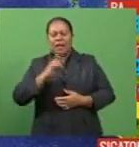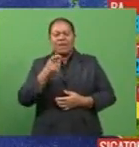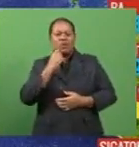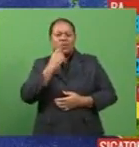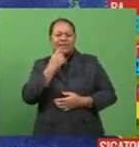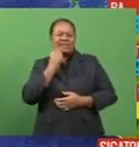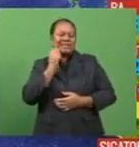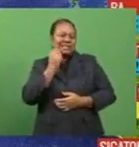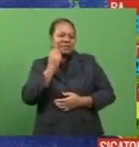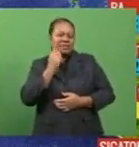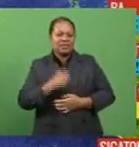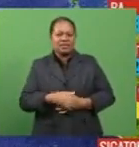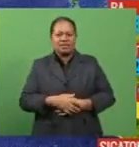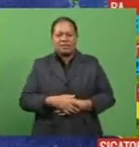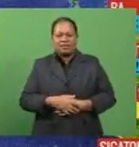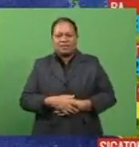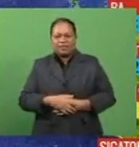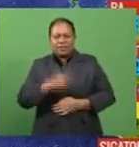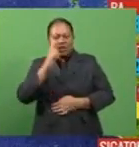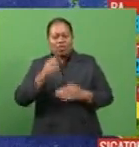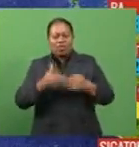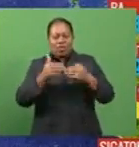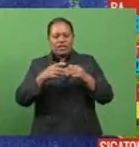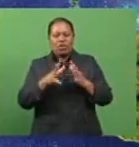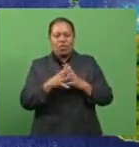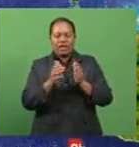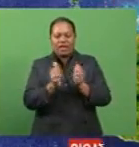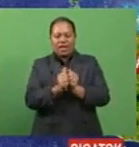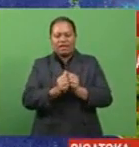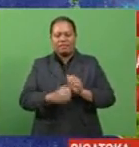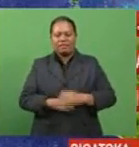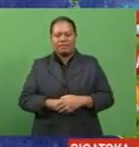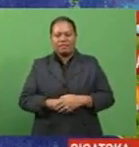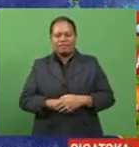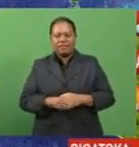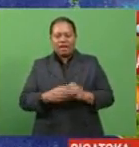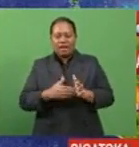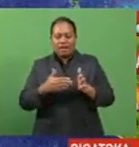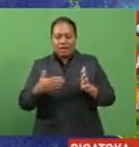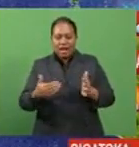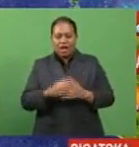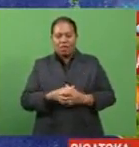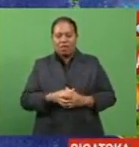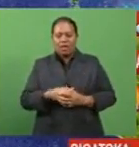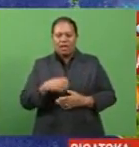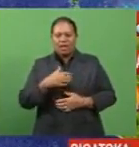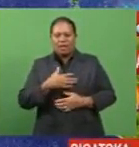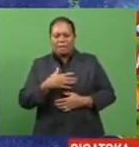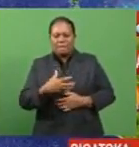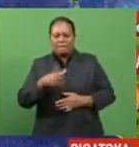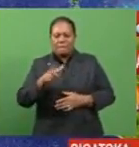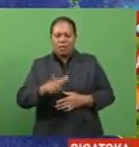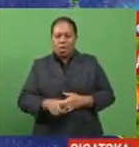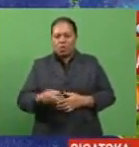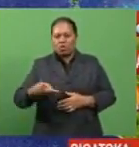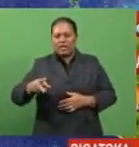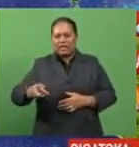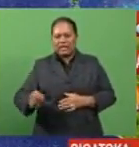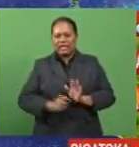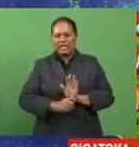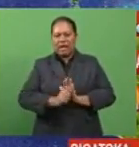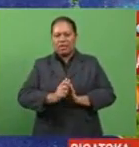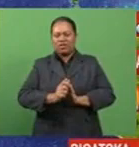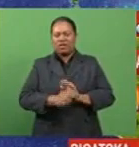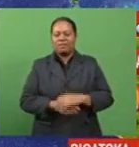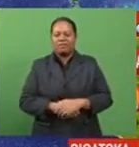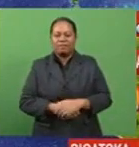I'm so looking forward to the weekend. Tomorrow's temps, most of the centers will have temps in the low 20s. And